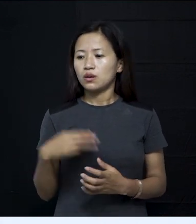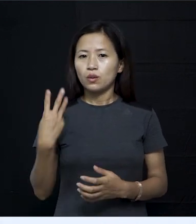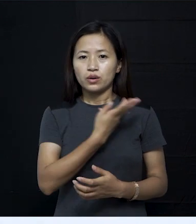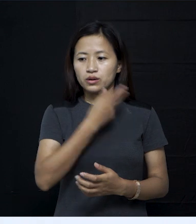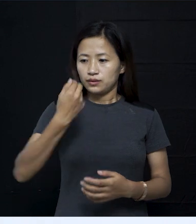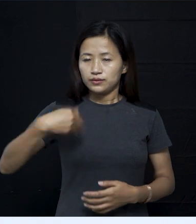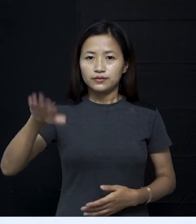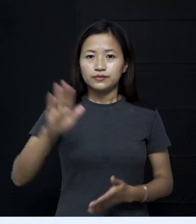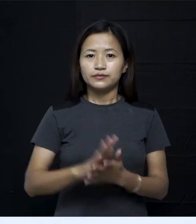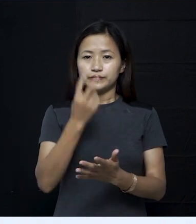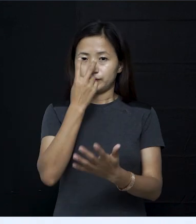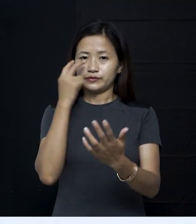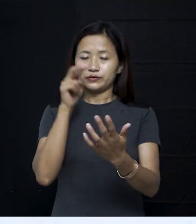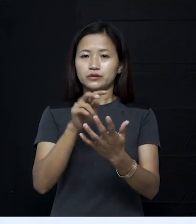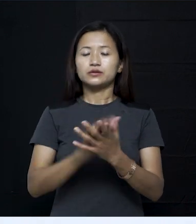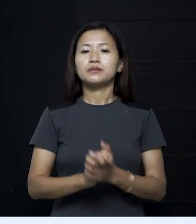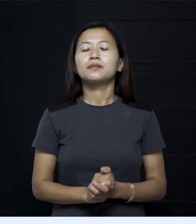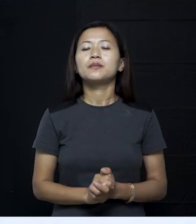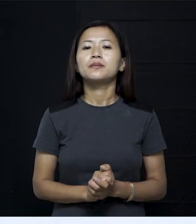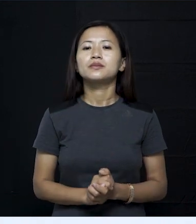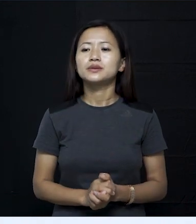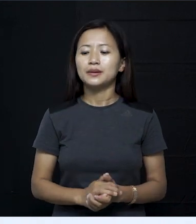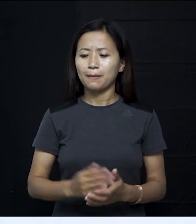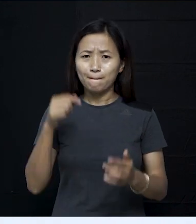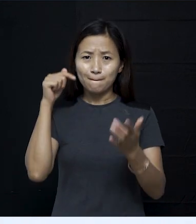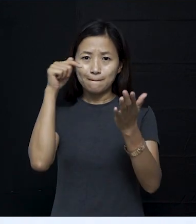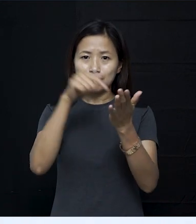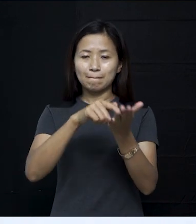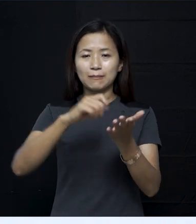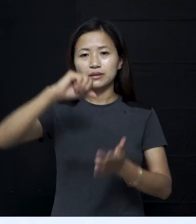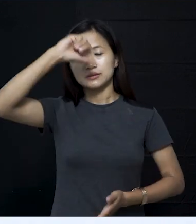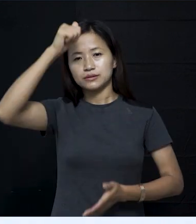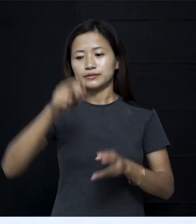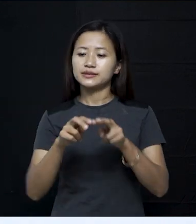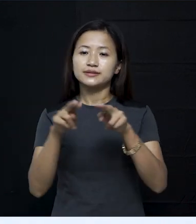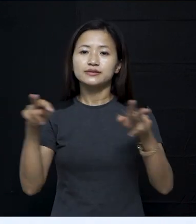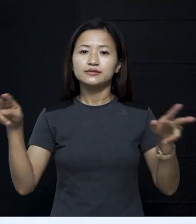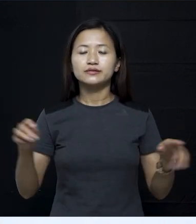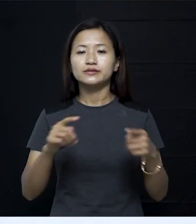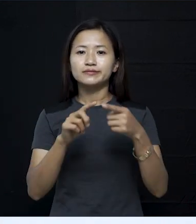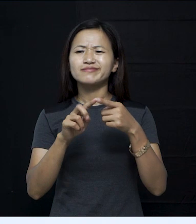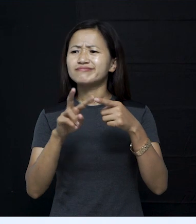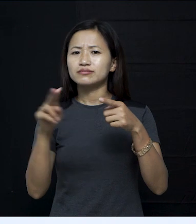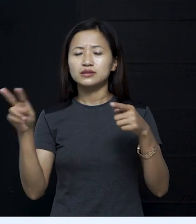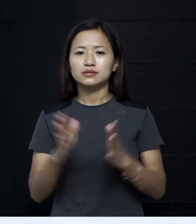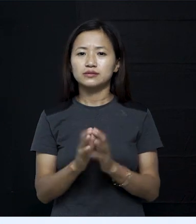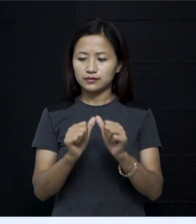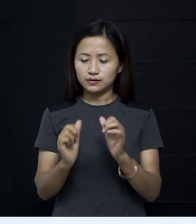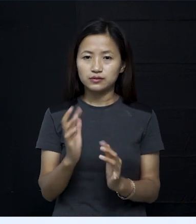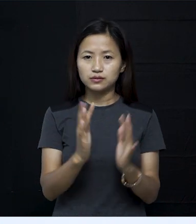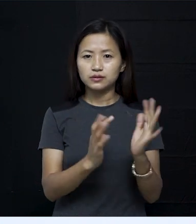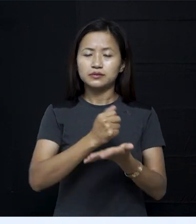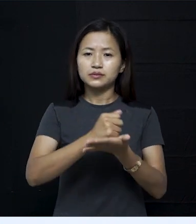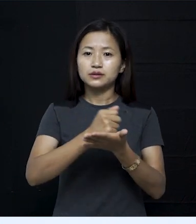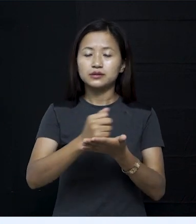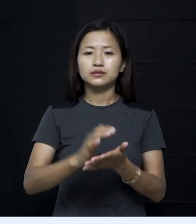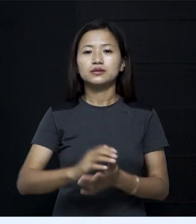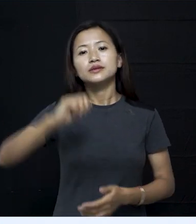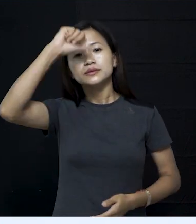are going to focus mainly on India, okay. What are the different types of agriculture that are practiced by